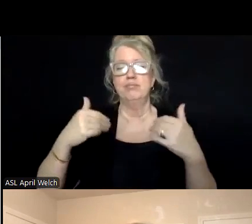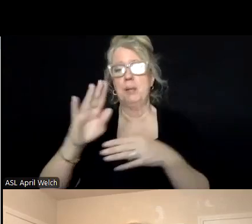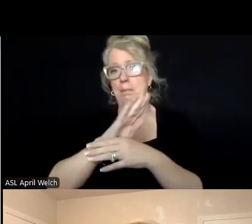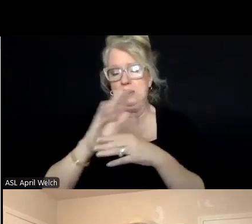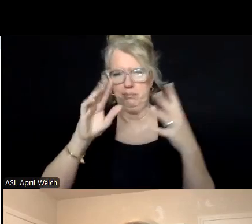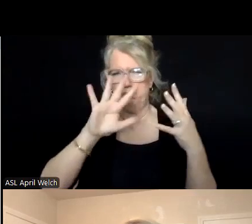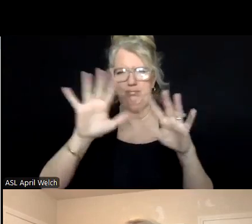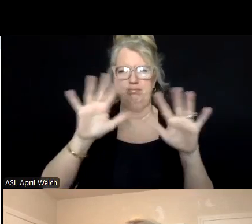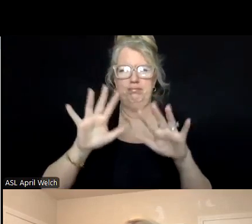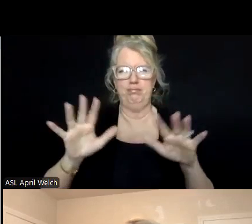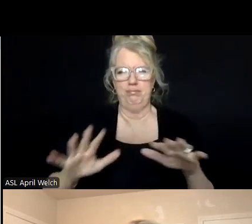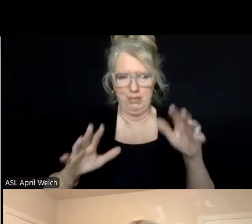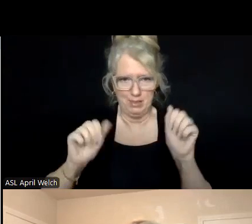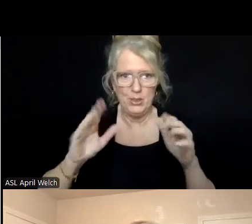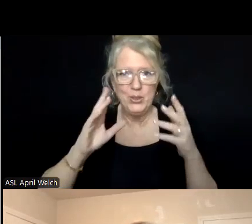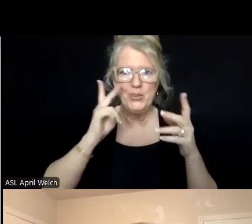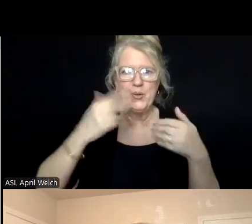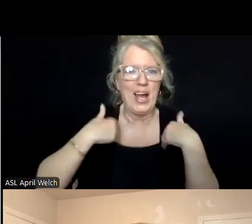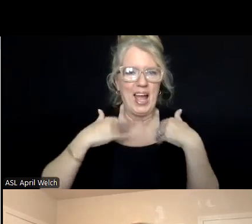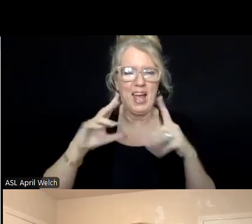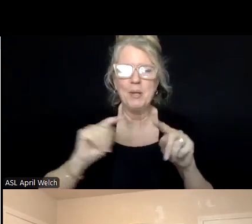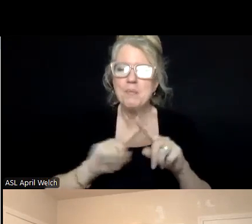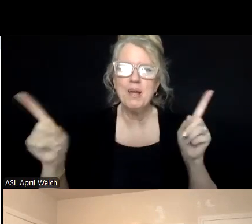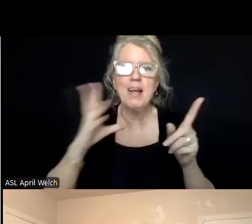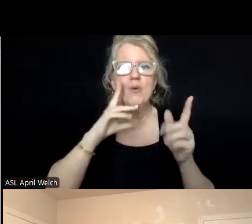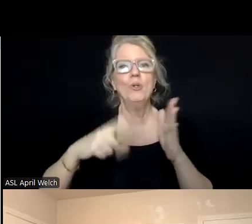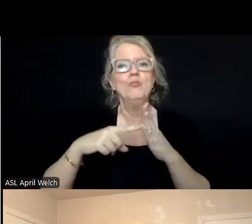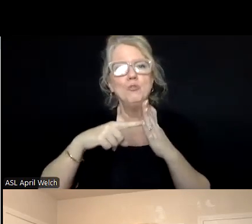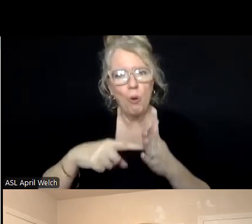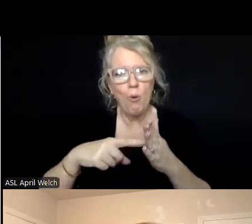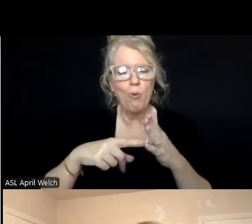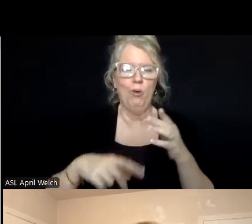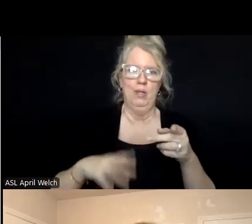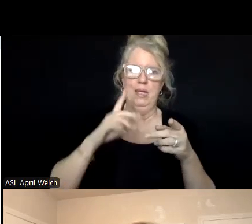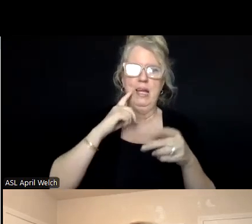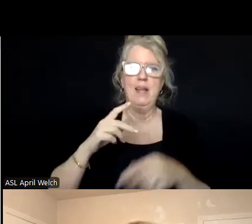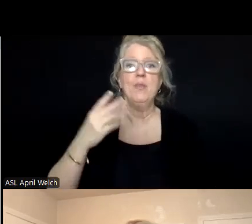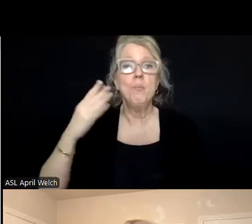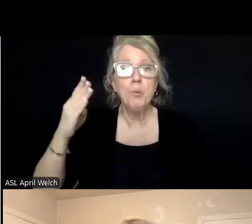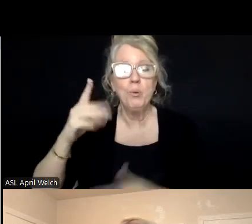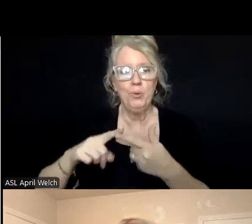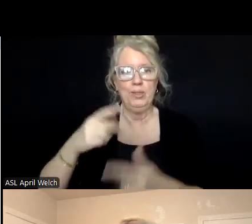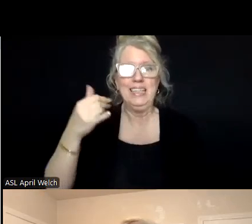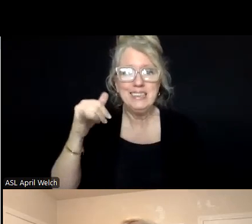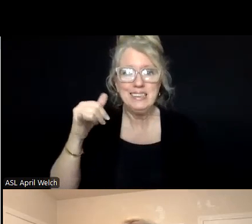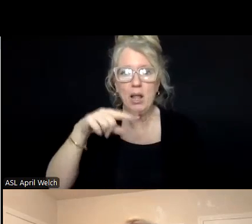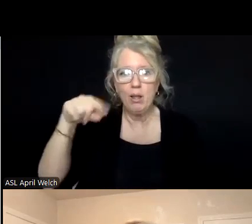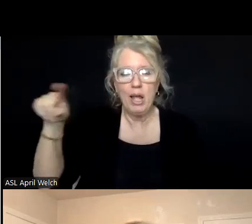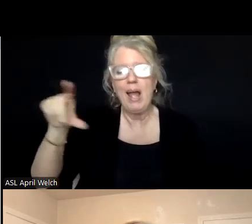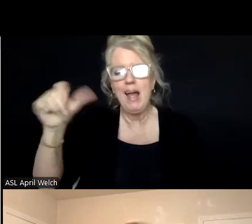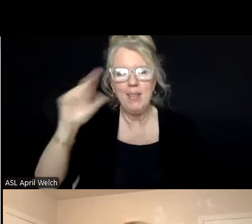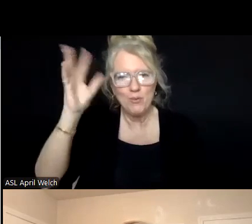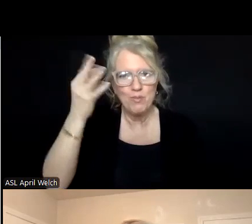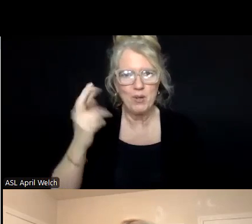look at it particularly. You'll have it. But this shows the blue is Byrne JAG. The yellow line is other federal